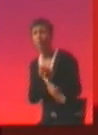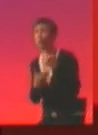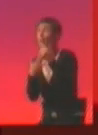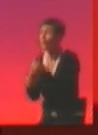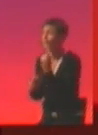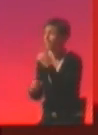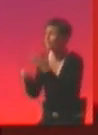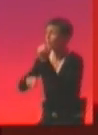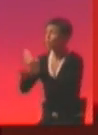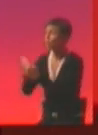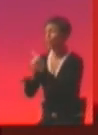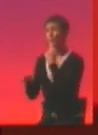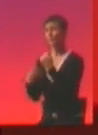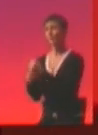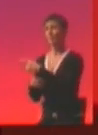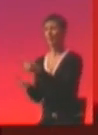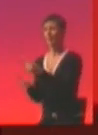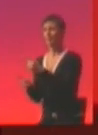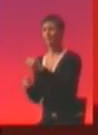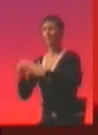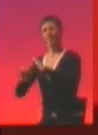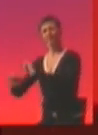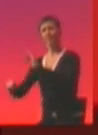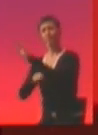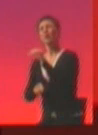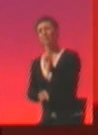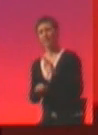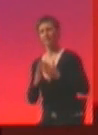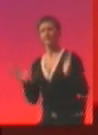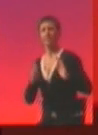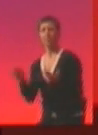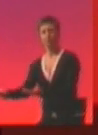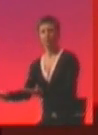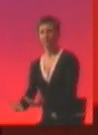a job, but to build a future. Conference, that's public service.